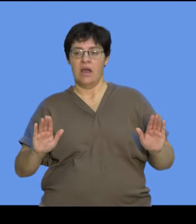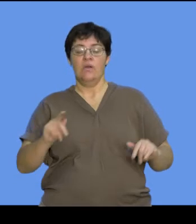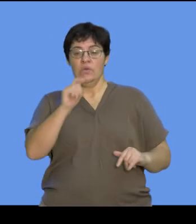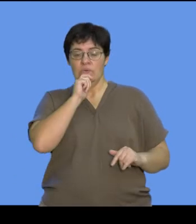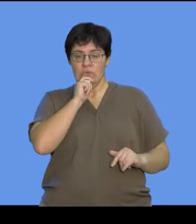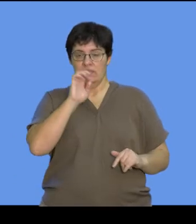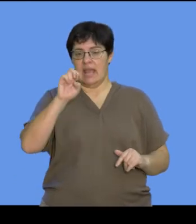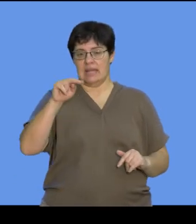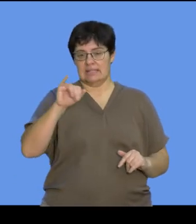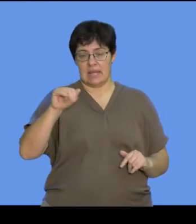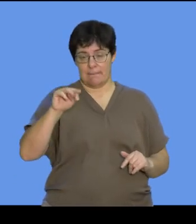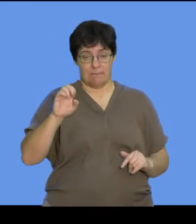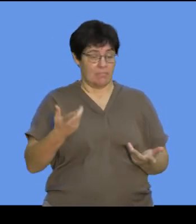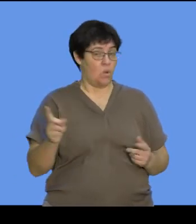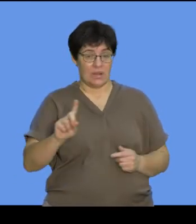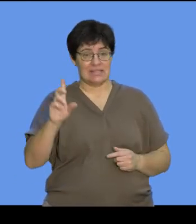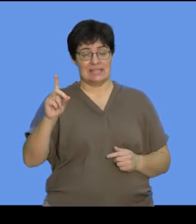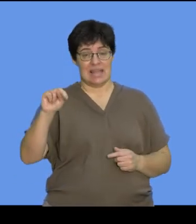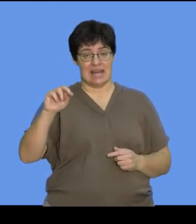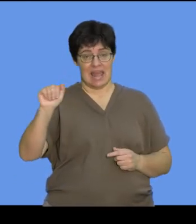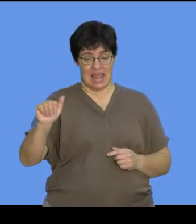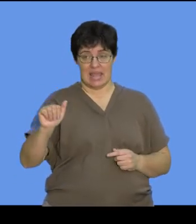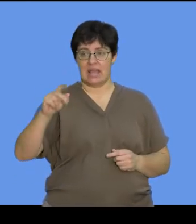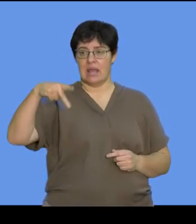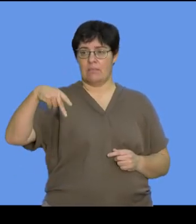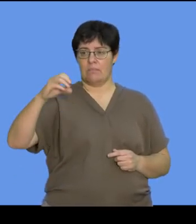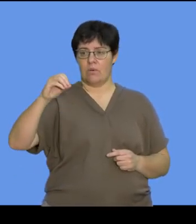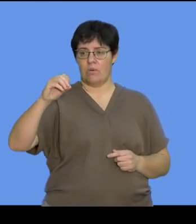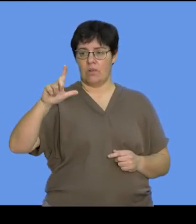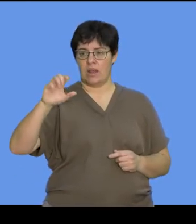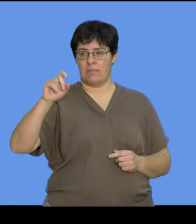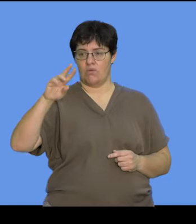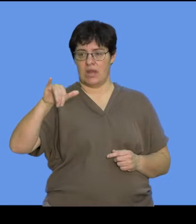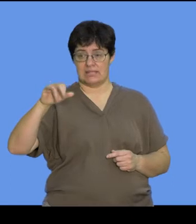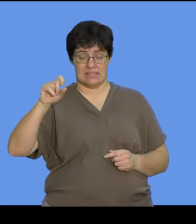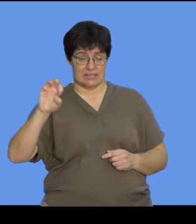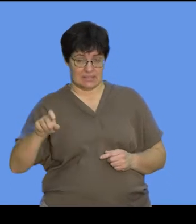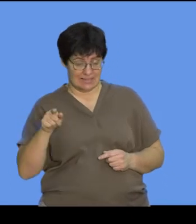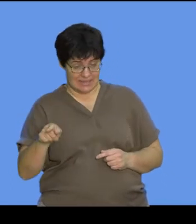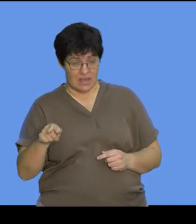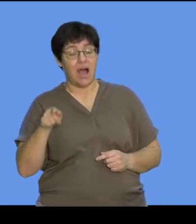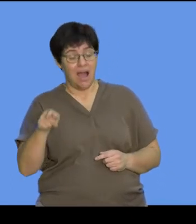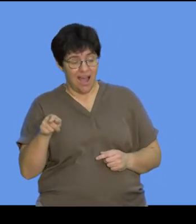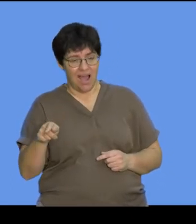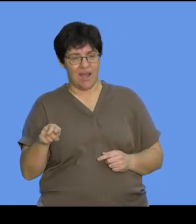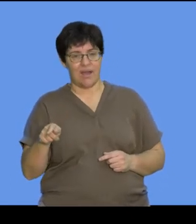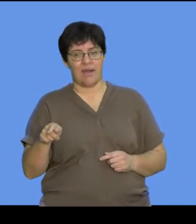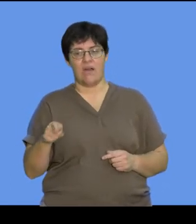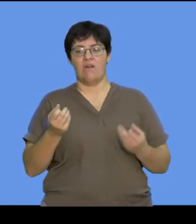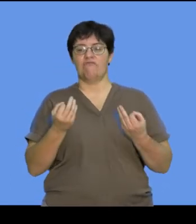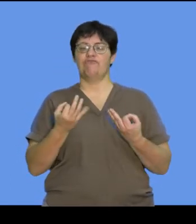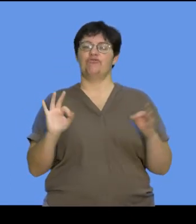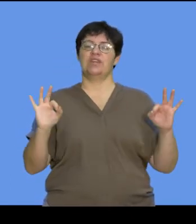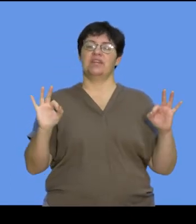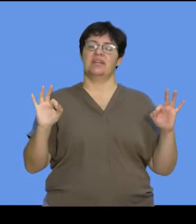And using the enzyme, and the enzyme in this case is DNA polymerase, that enzyme brings in the